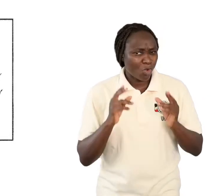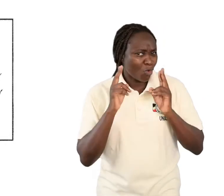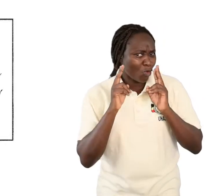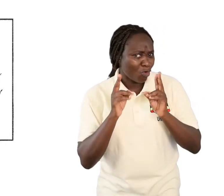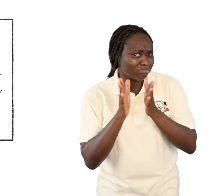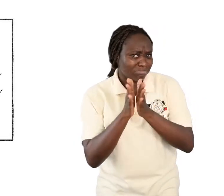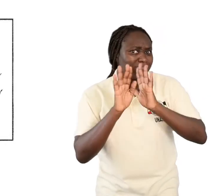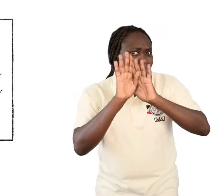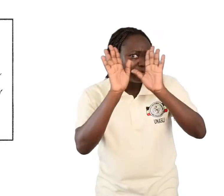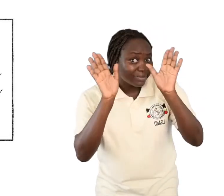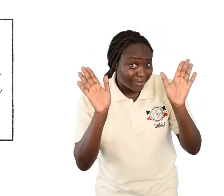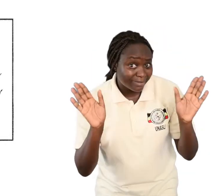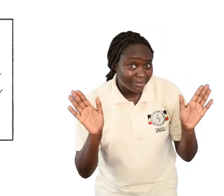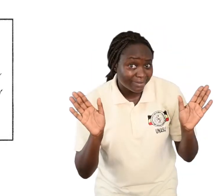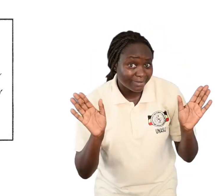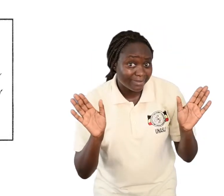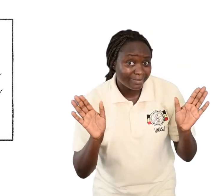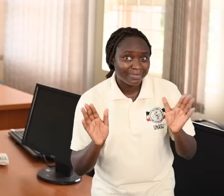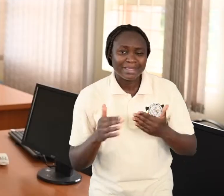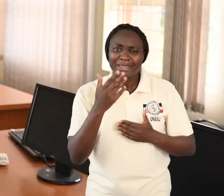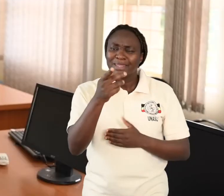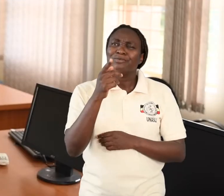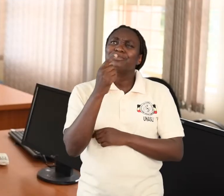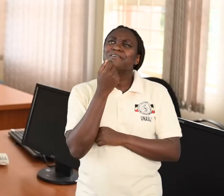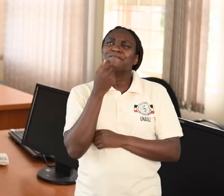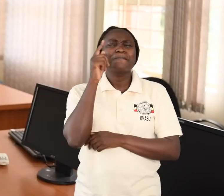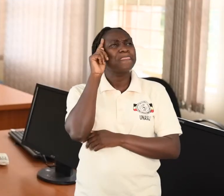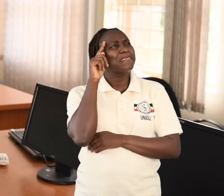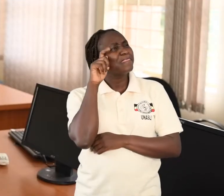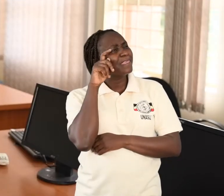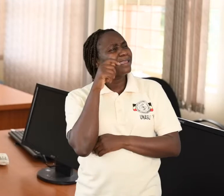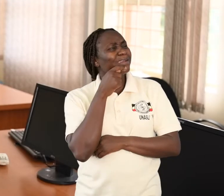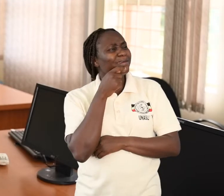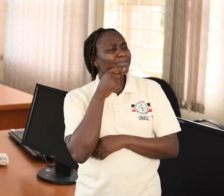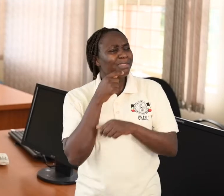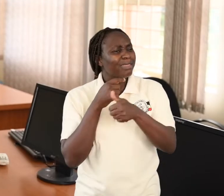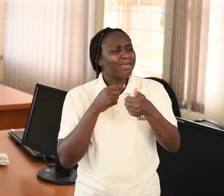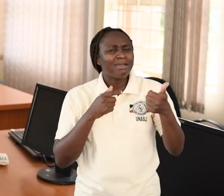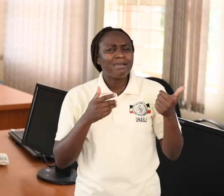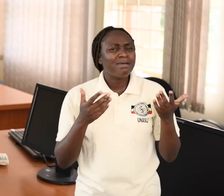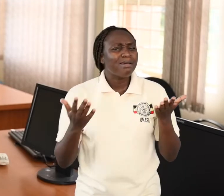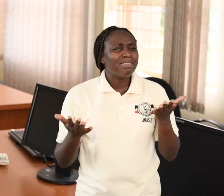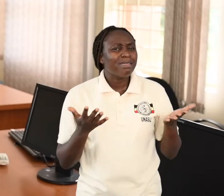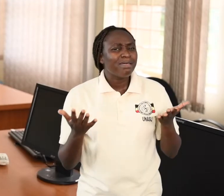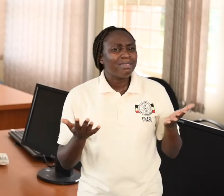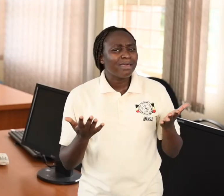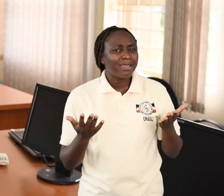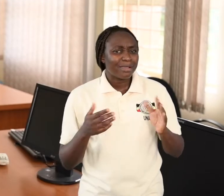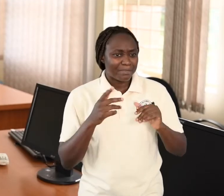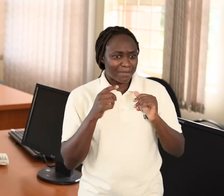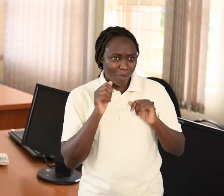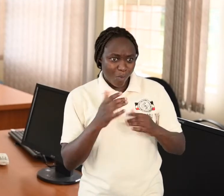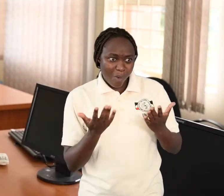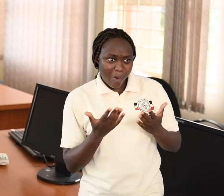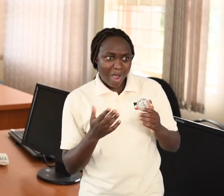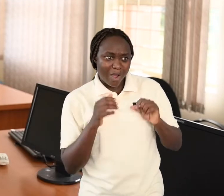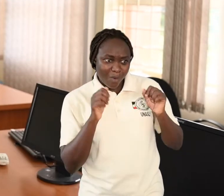clear. Could you think of other things where we can get